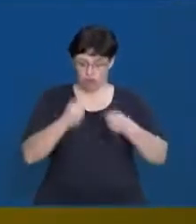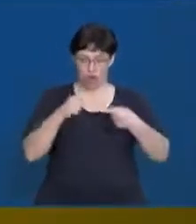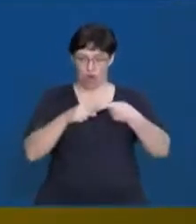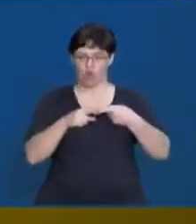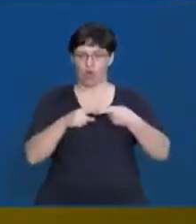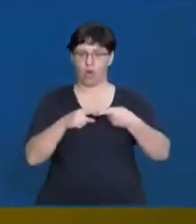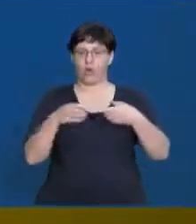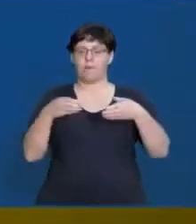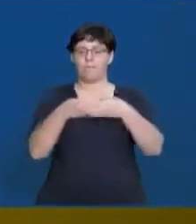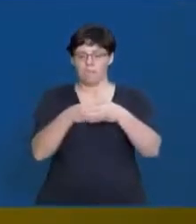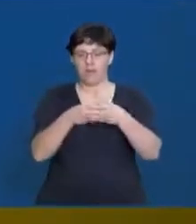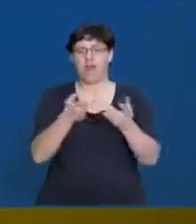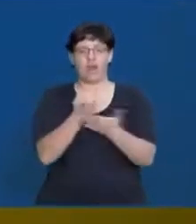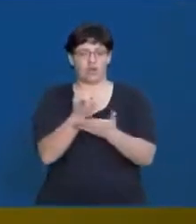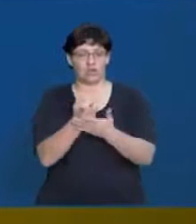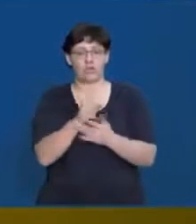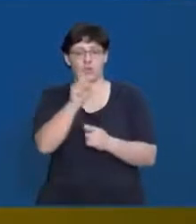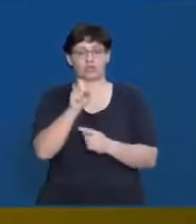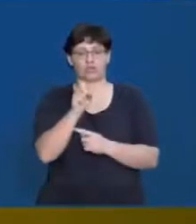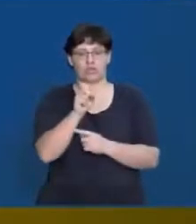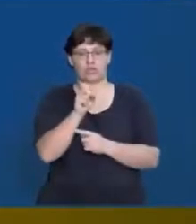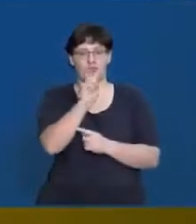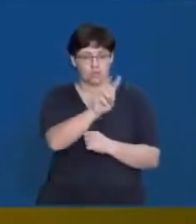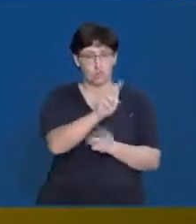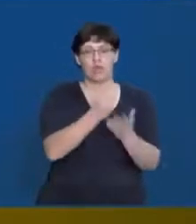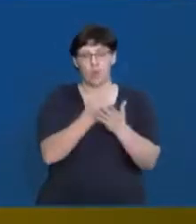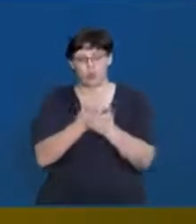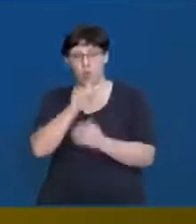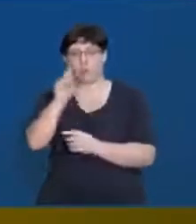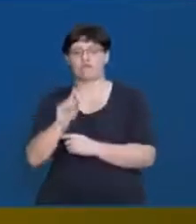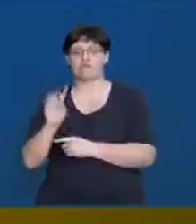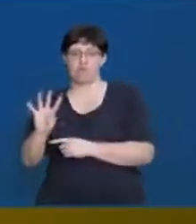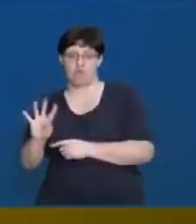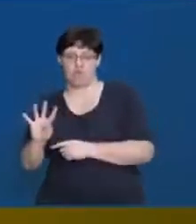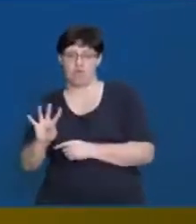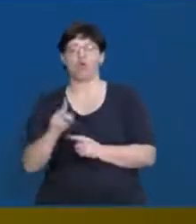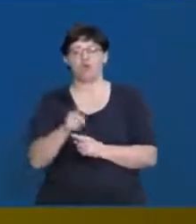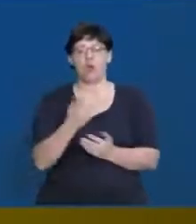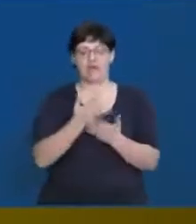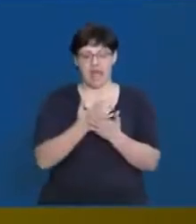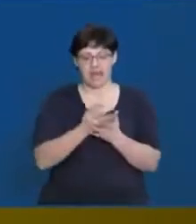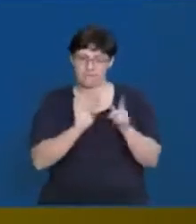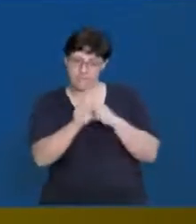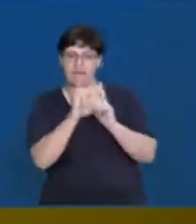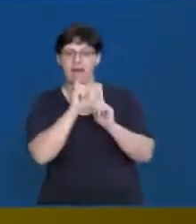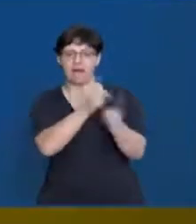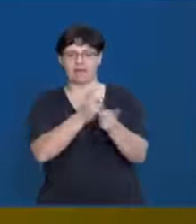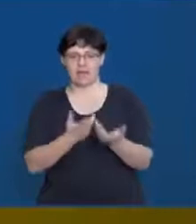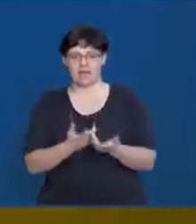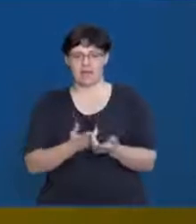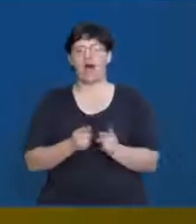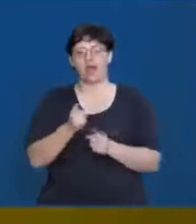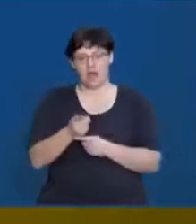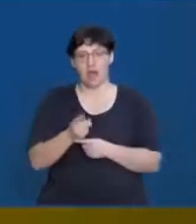say you are strong in microeconomics, which is your question 2 and part of question 4, then you are also able to ideally